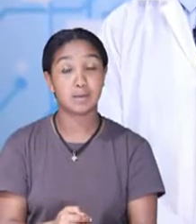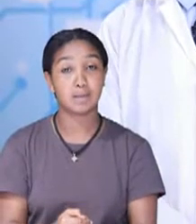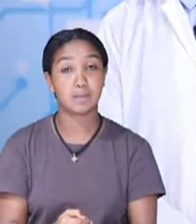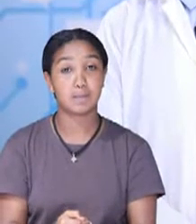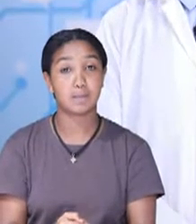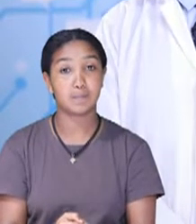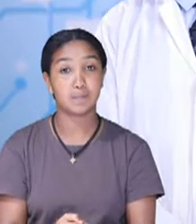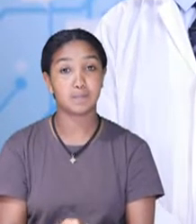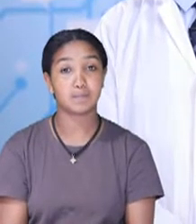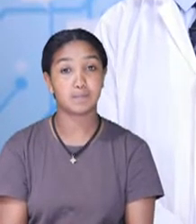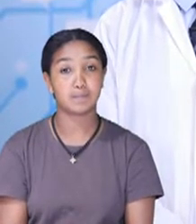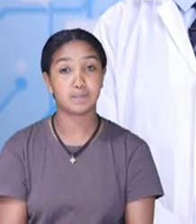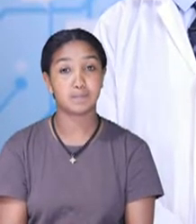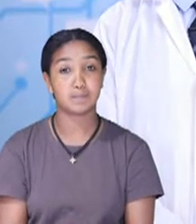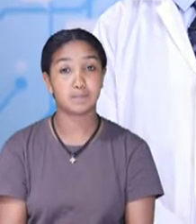to